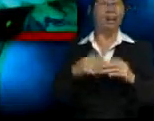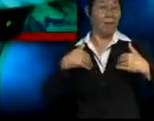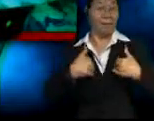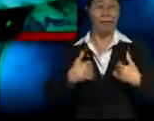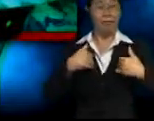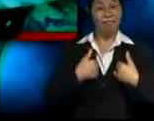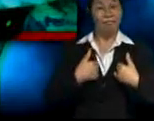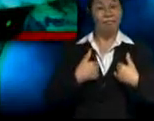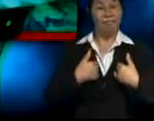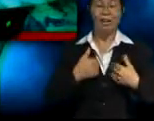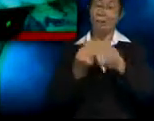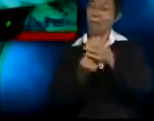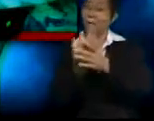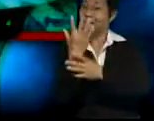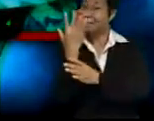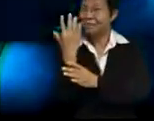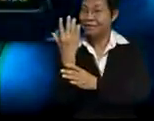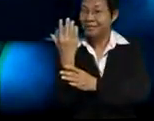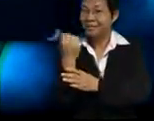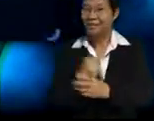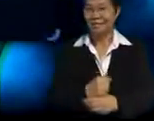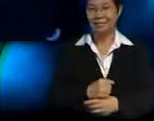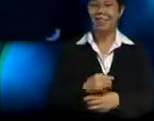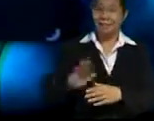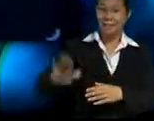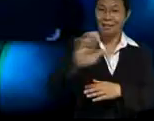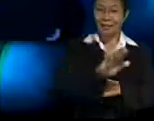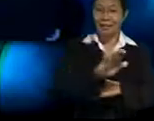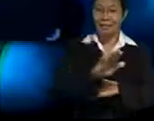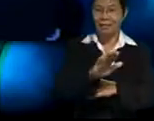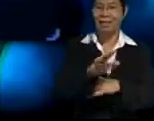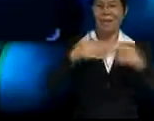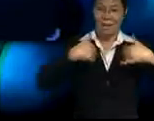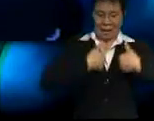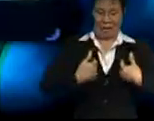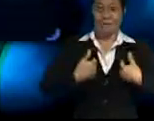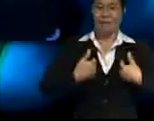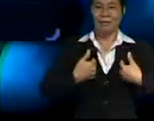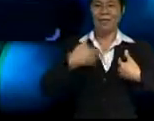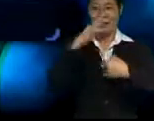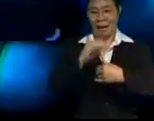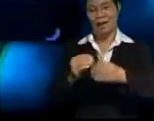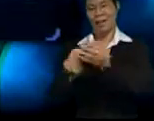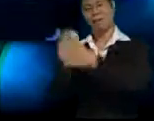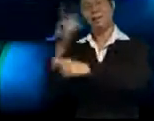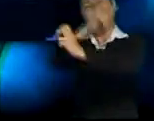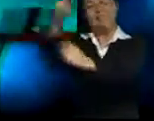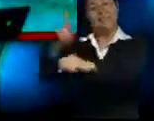Animals, plants. They are the animal and the plant